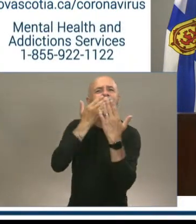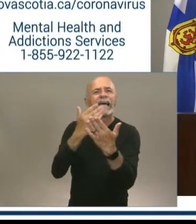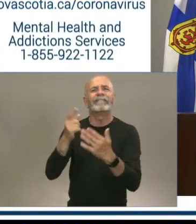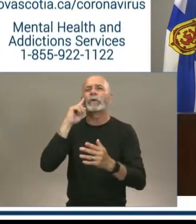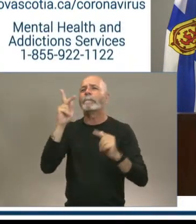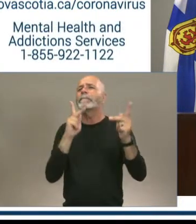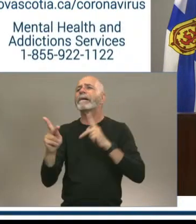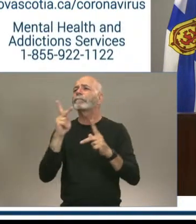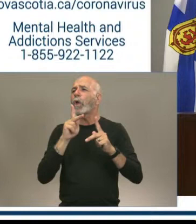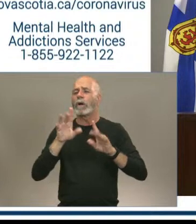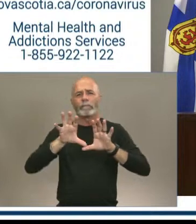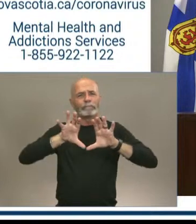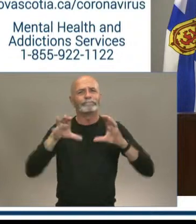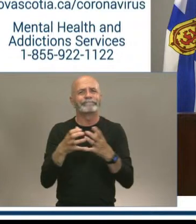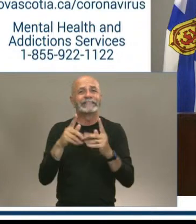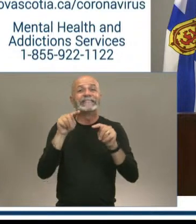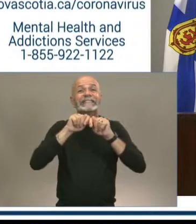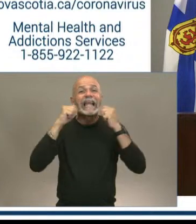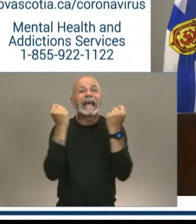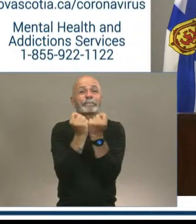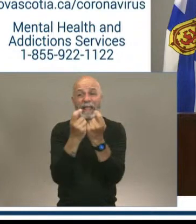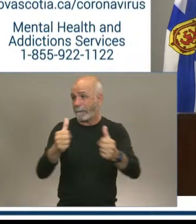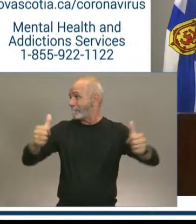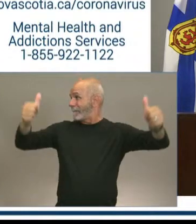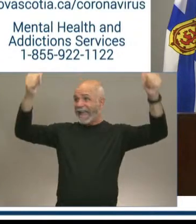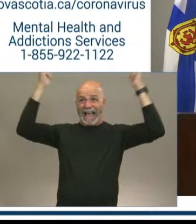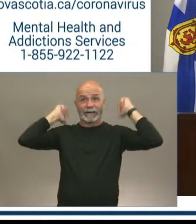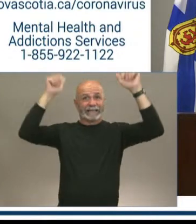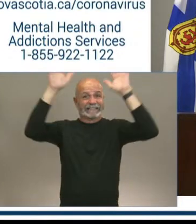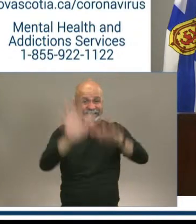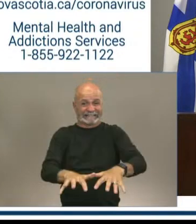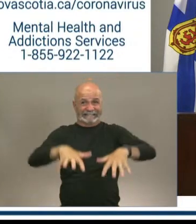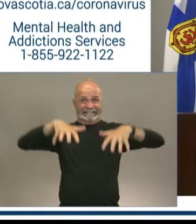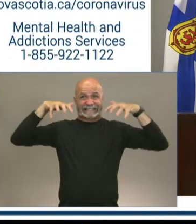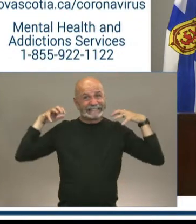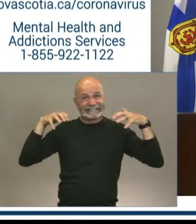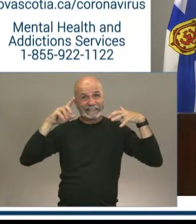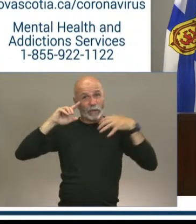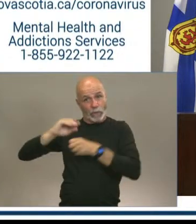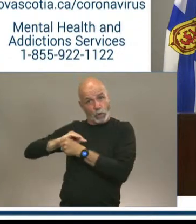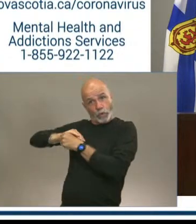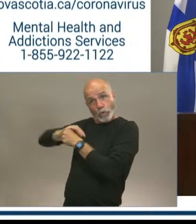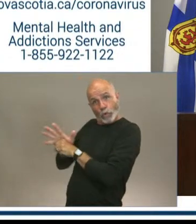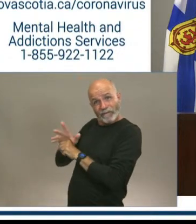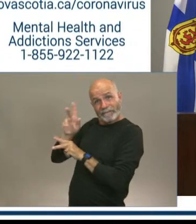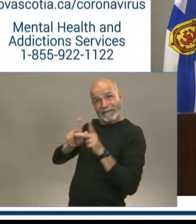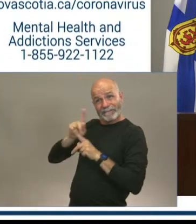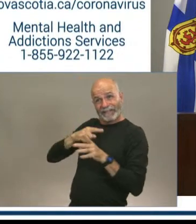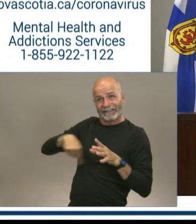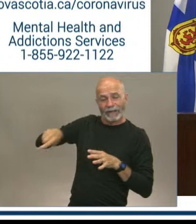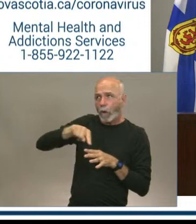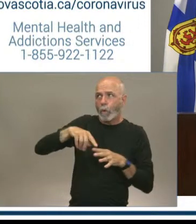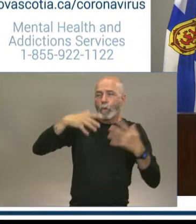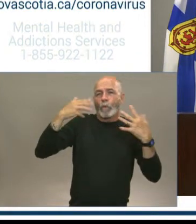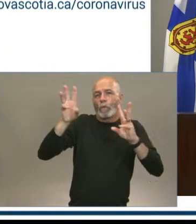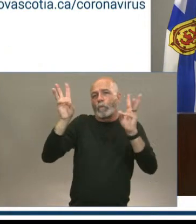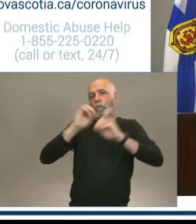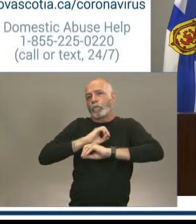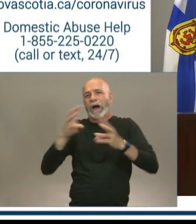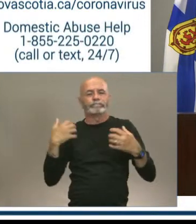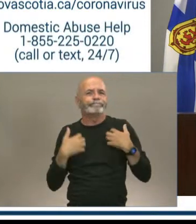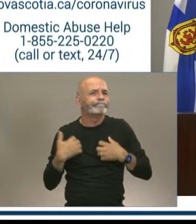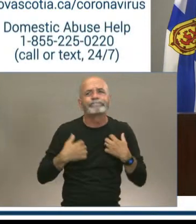behind you. You know, a hallmark of our COVID response in Nova Scotia has been innovation,